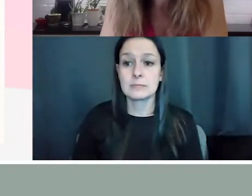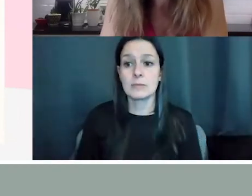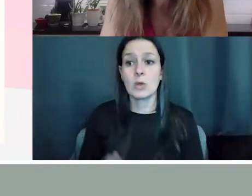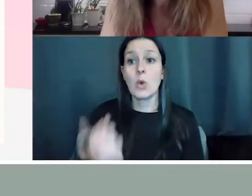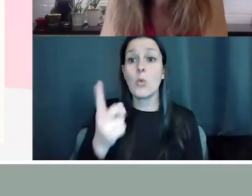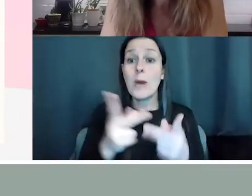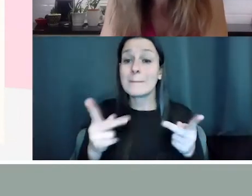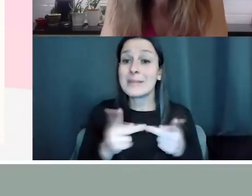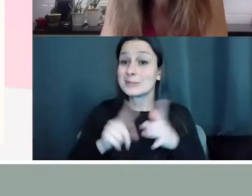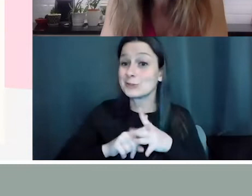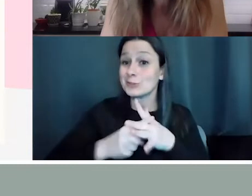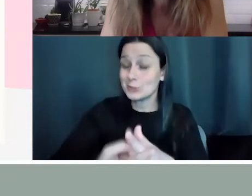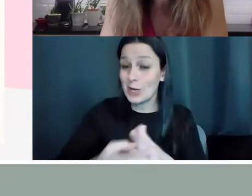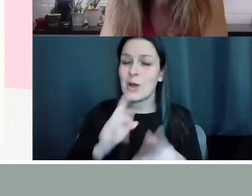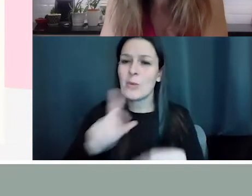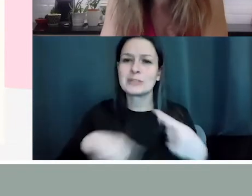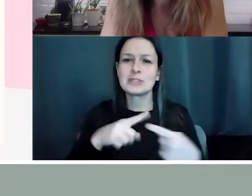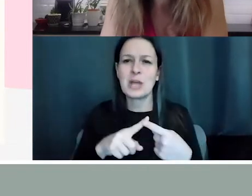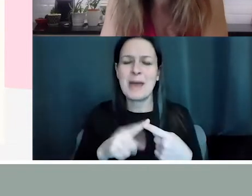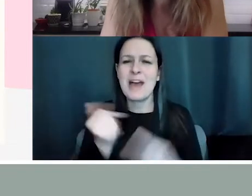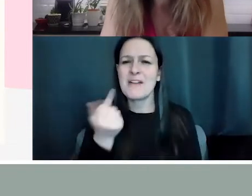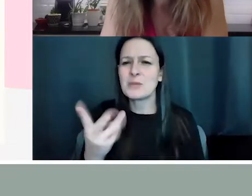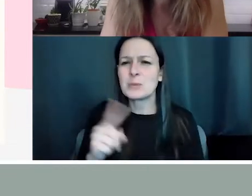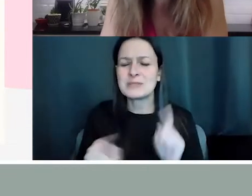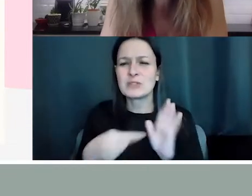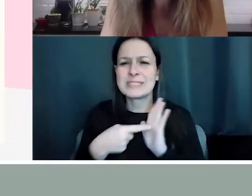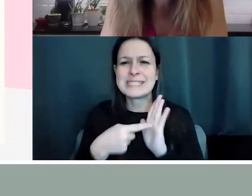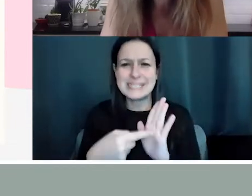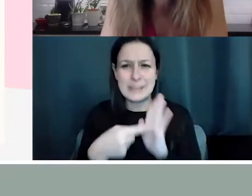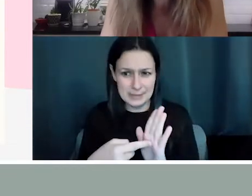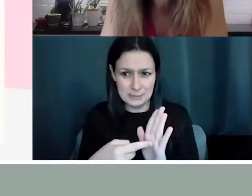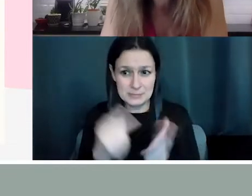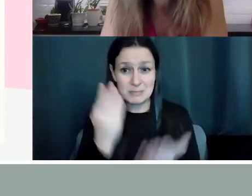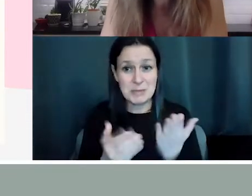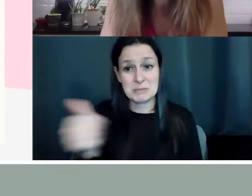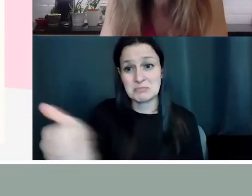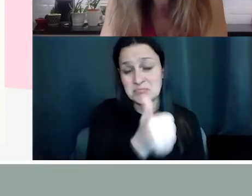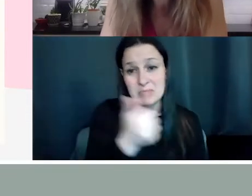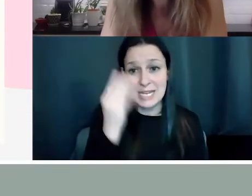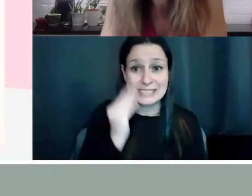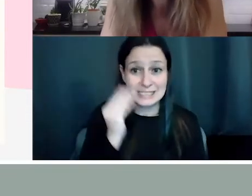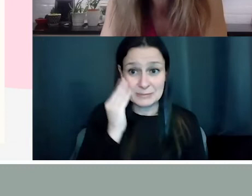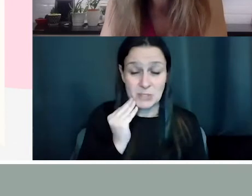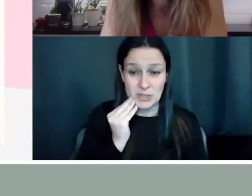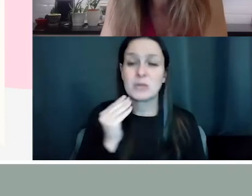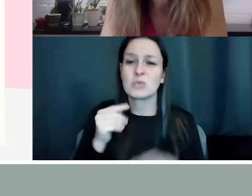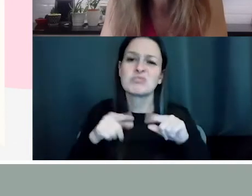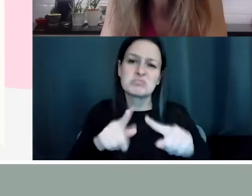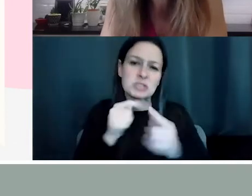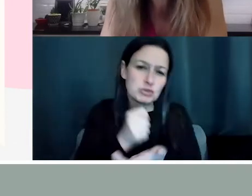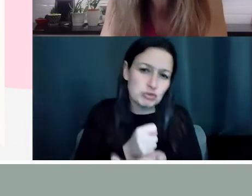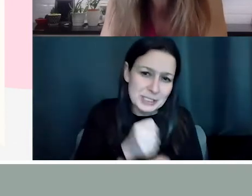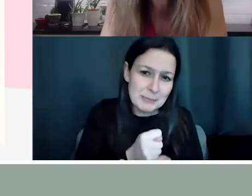I wanted to talk about just a couple symptoms that you might be experiencing if you're in treatment, if